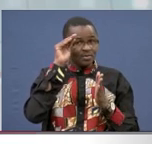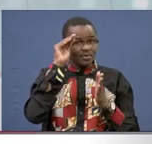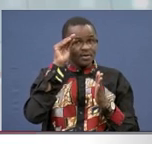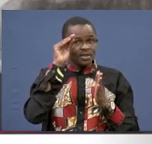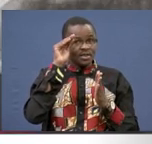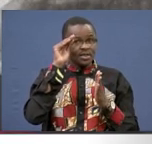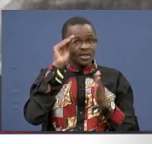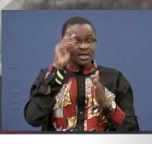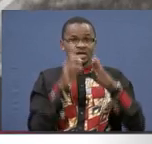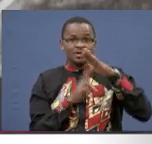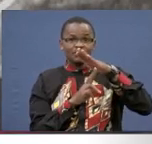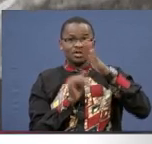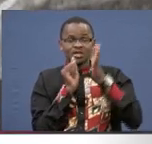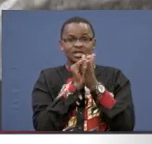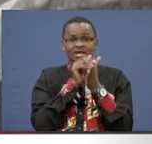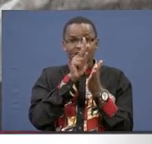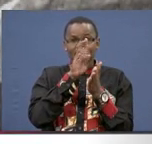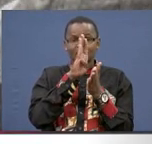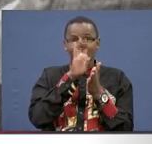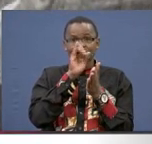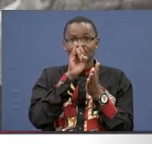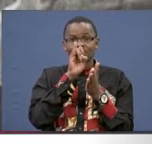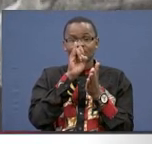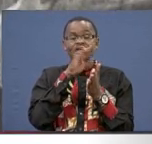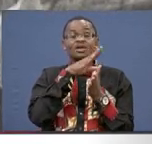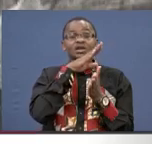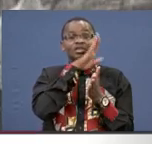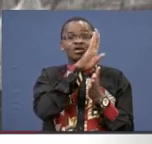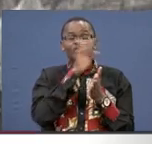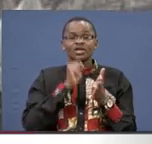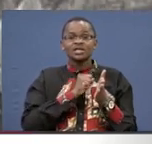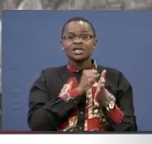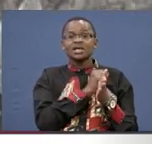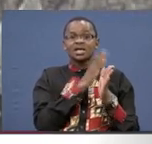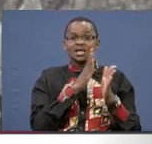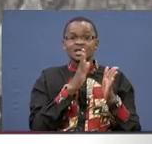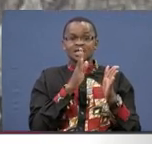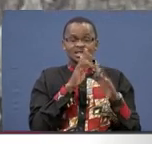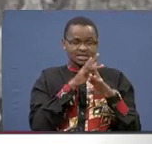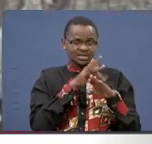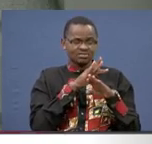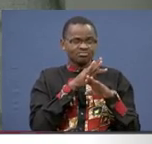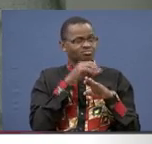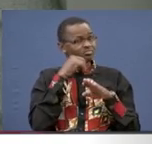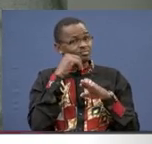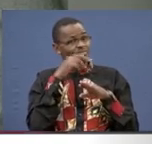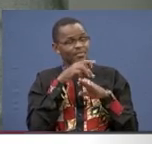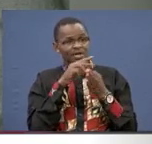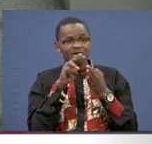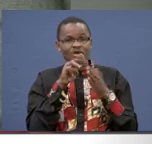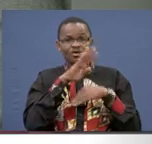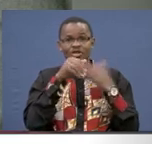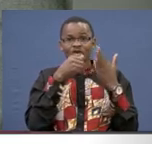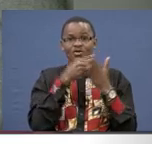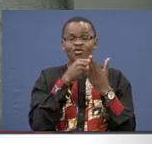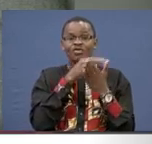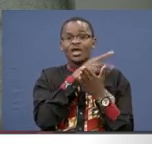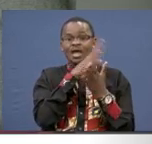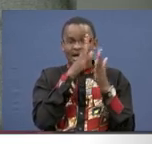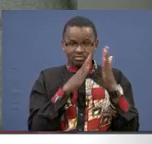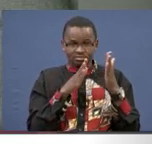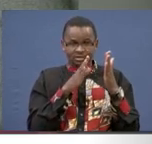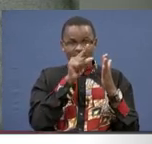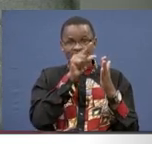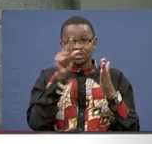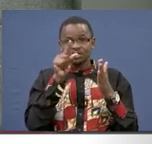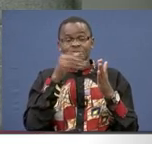Deputy Senate Speaker Kembi Getura confirmed the death of the senator and sent condolences on behalf of the House. Gigi was